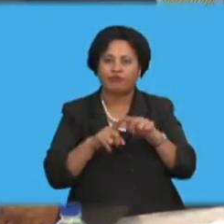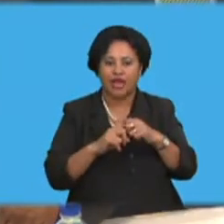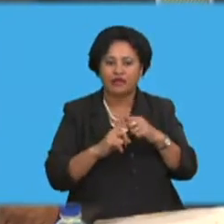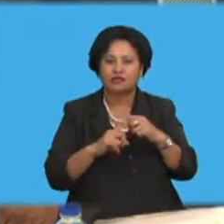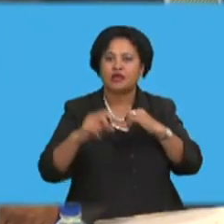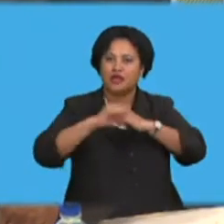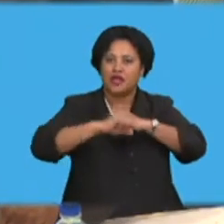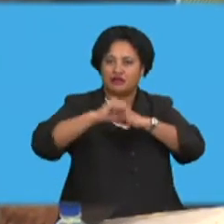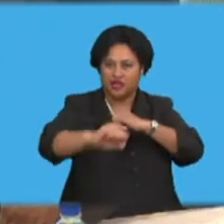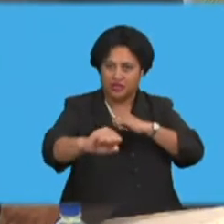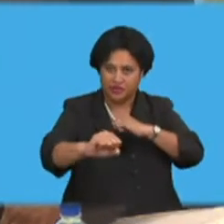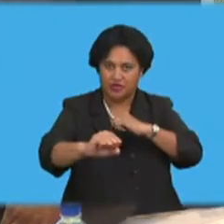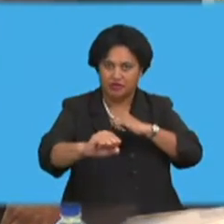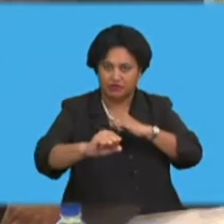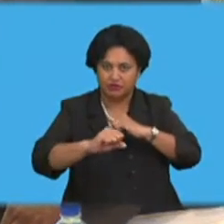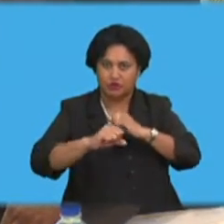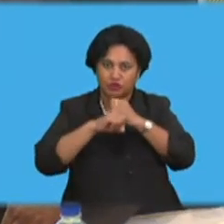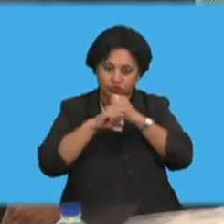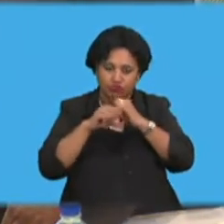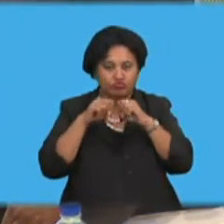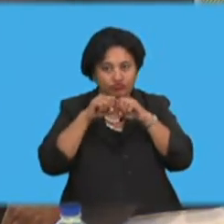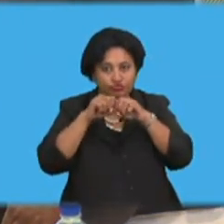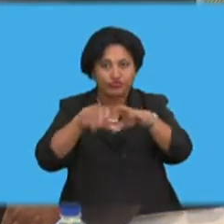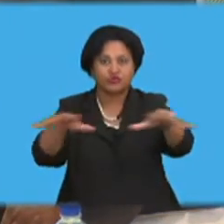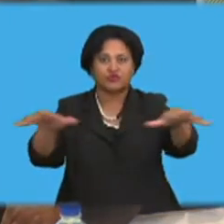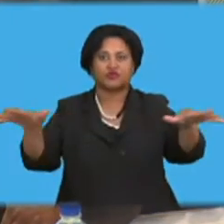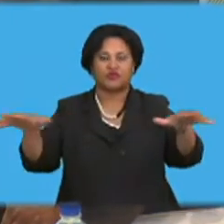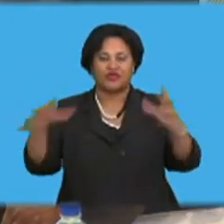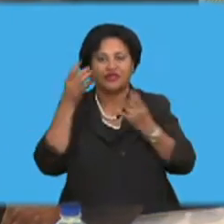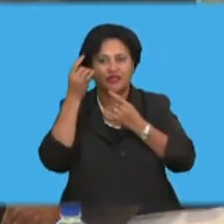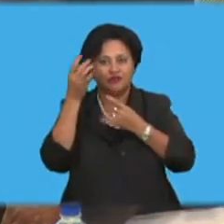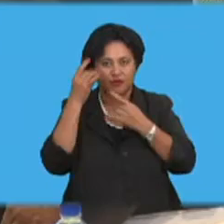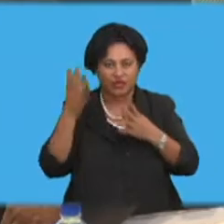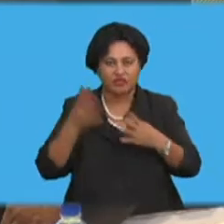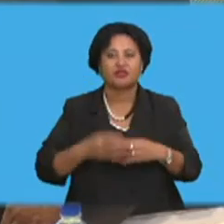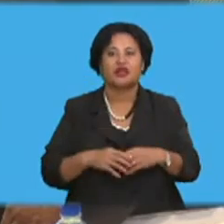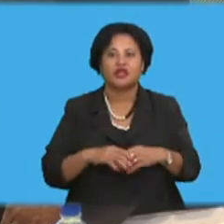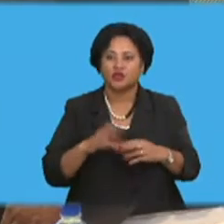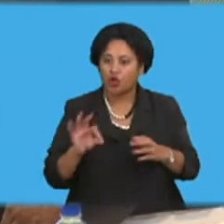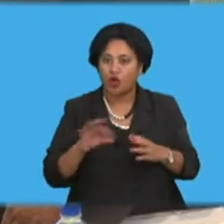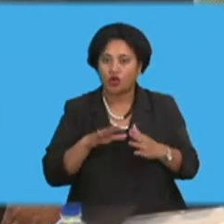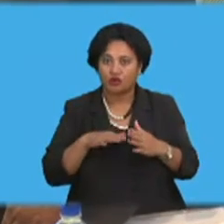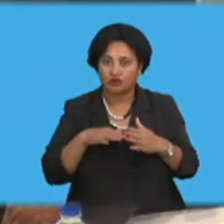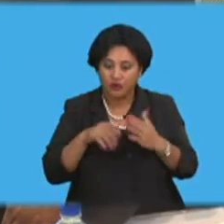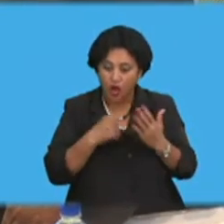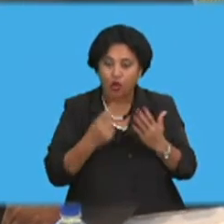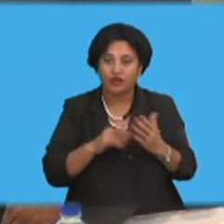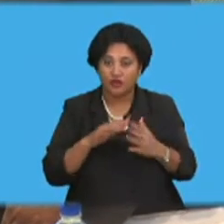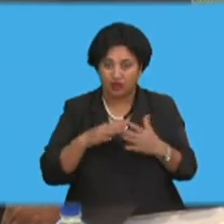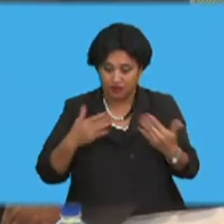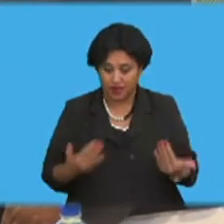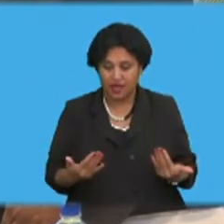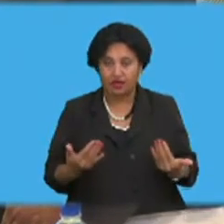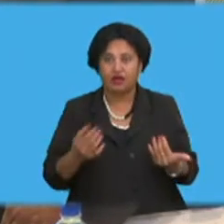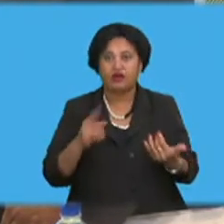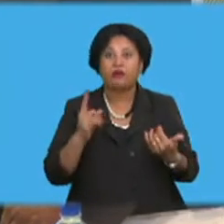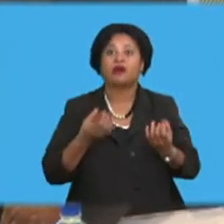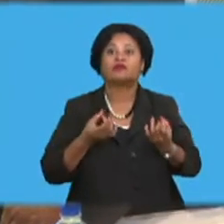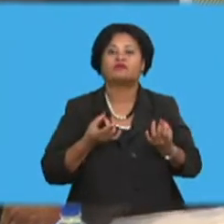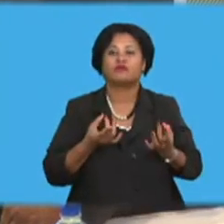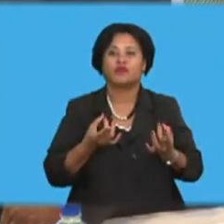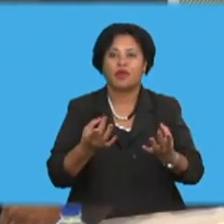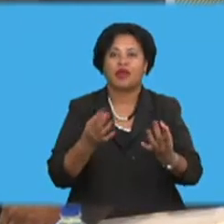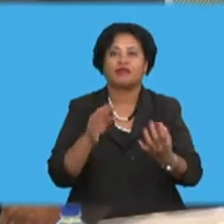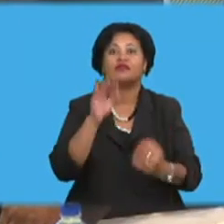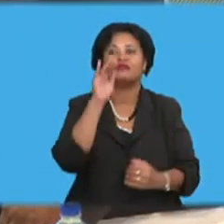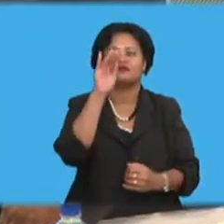very critical, not only for the current demands, but most importantly, preparing for